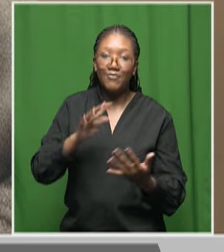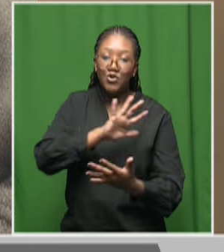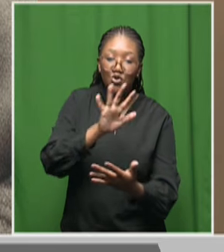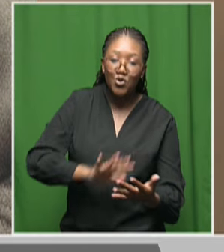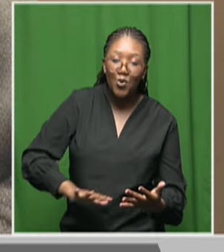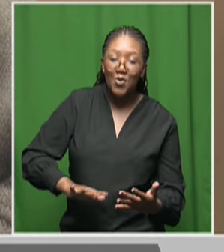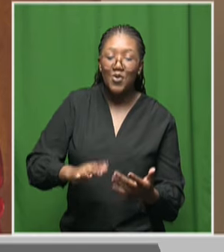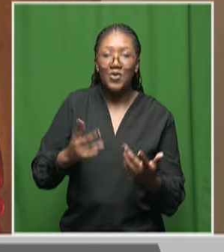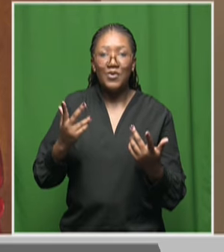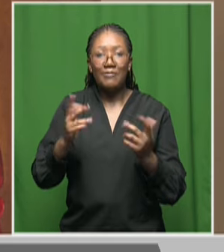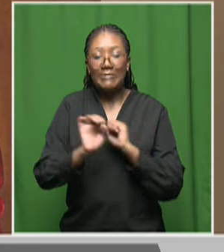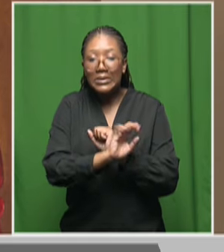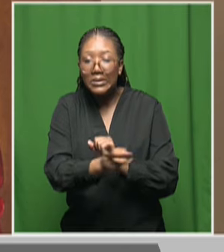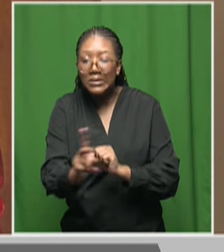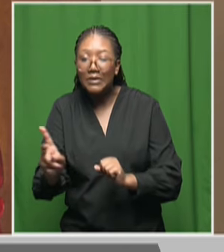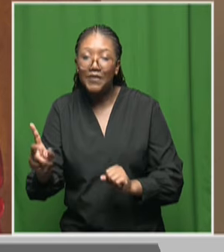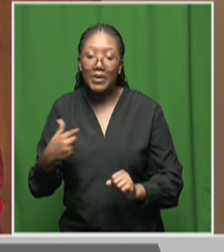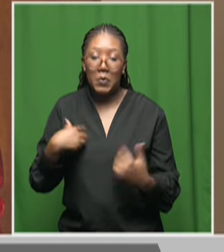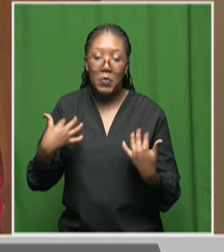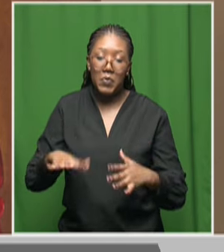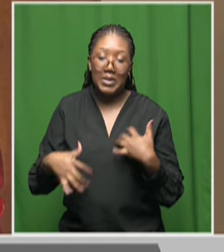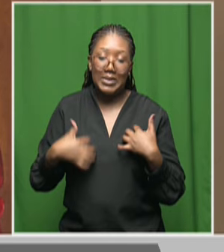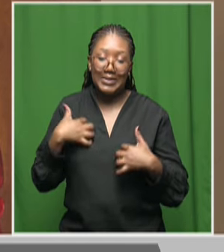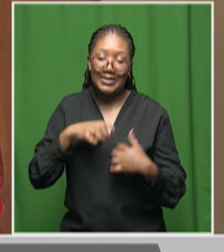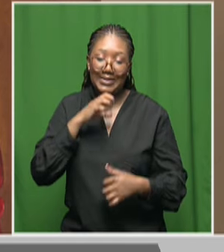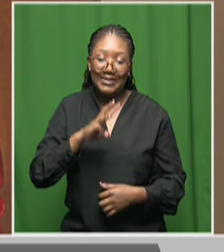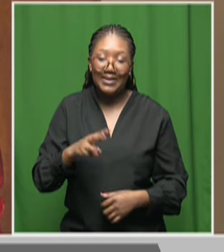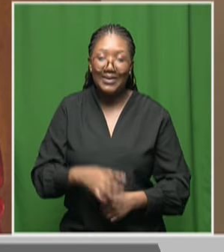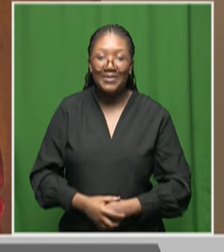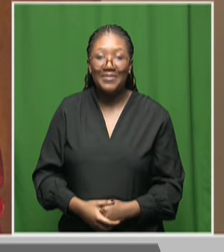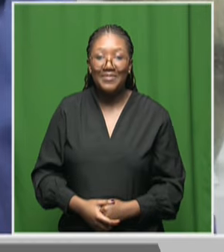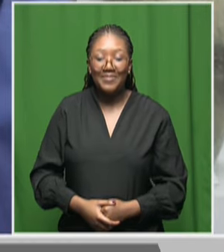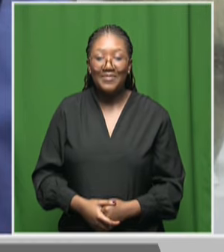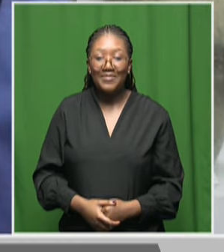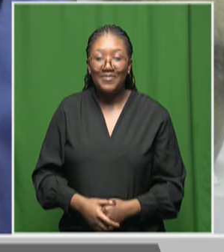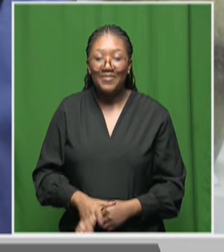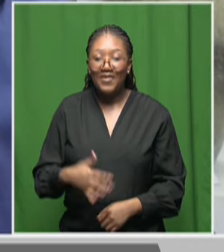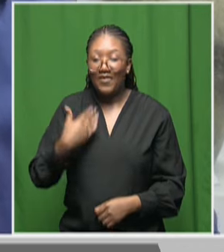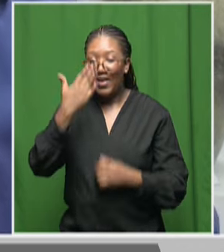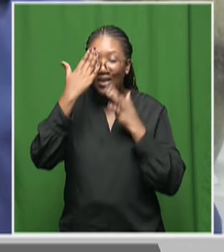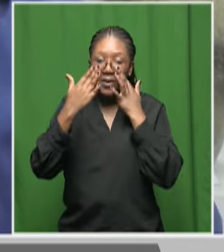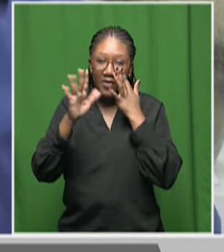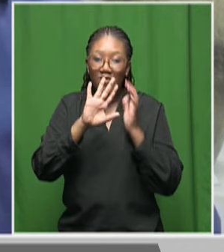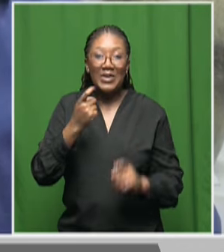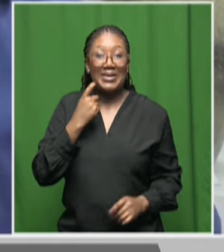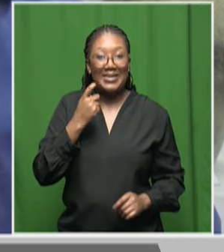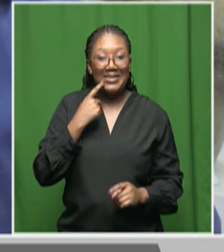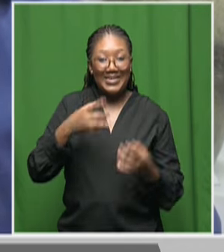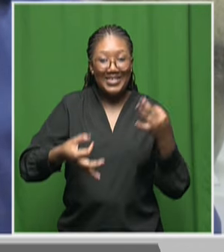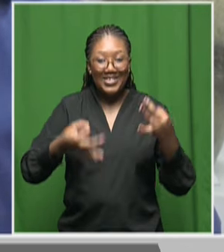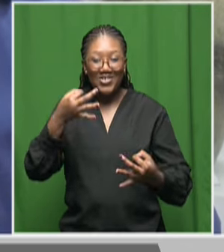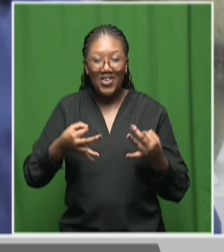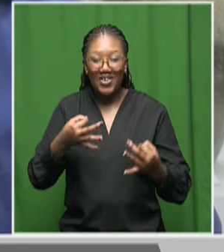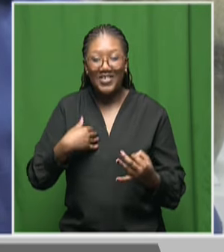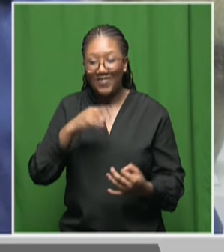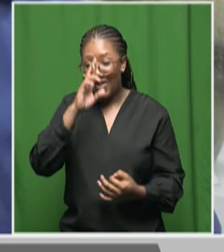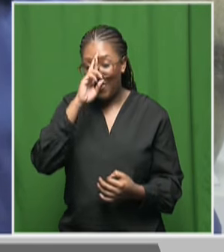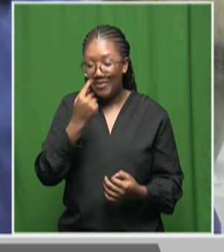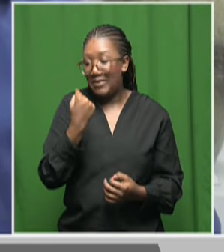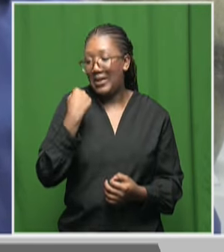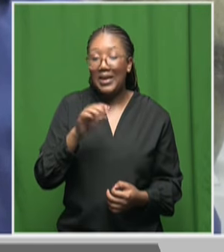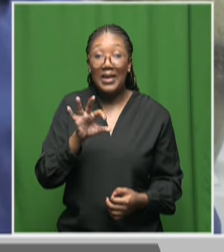in narratives. So this is quite an exciting year specifically as well. It was no easy feat for the judges. I remember interviewing Malik on the